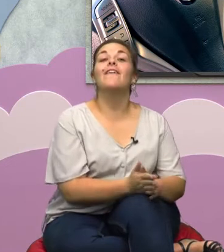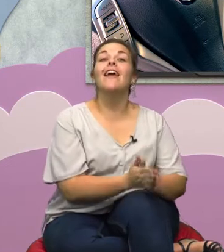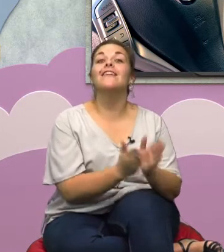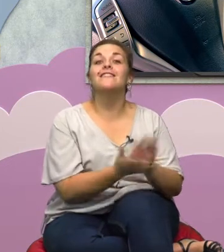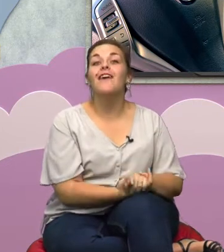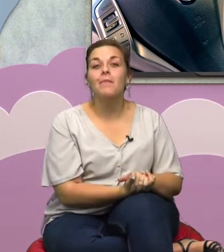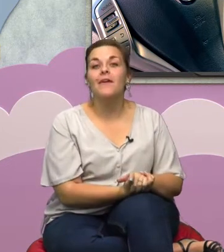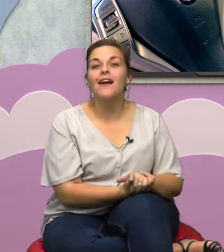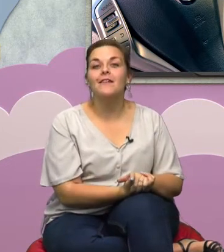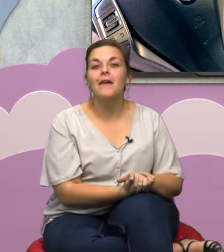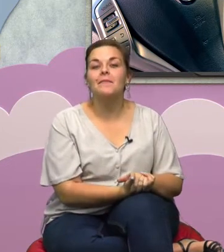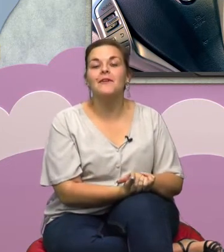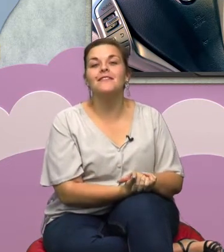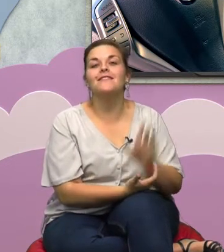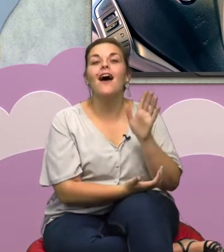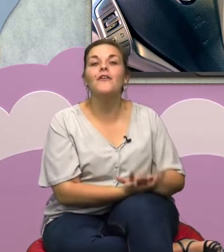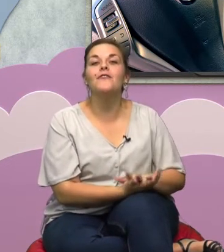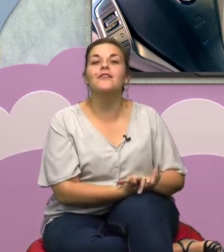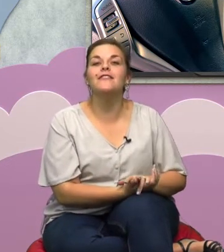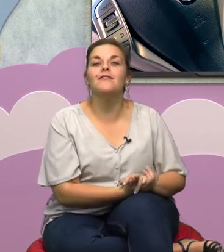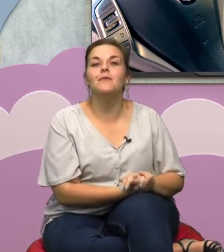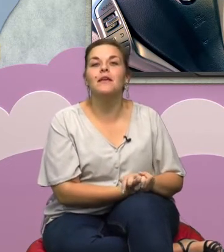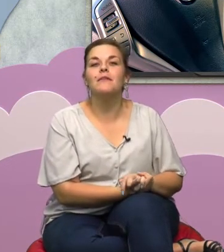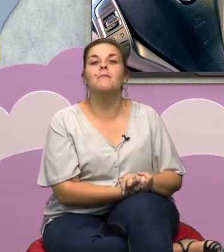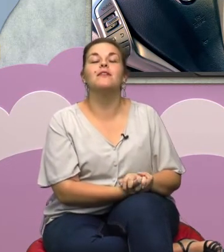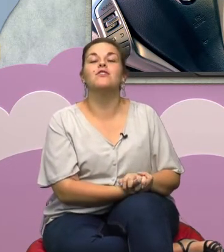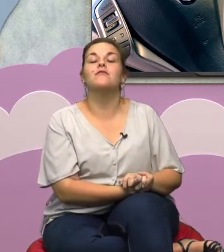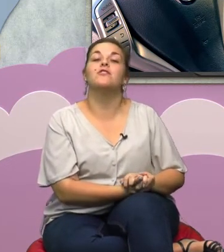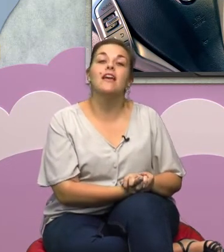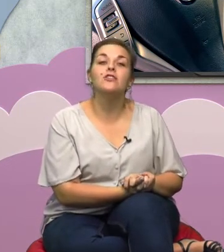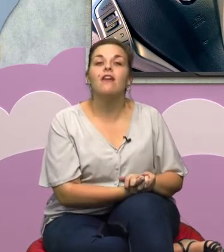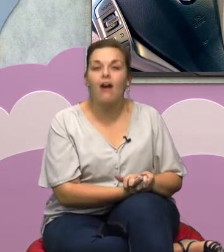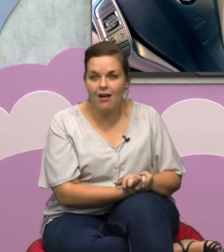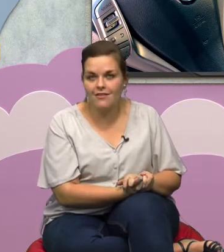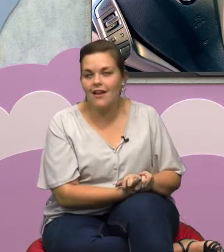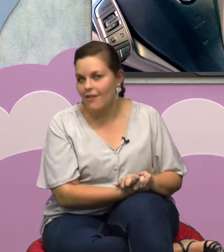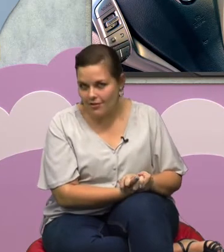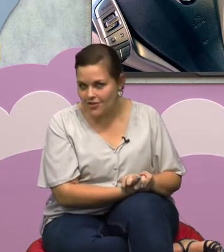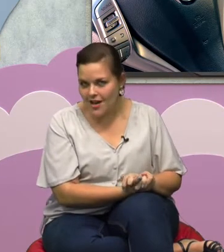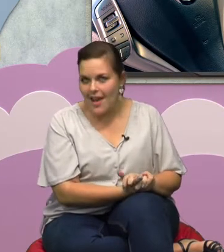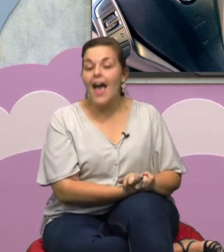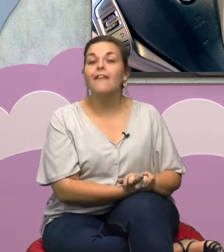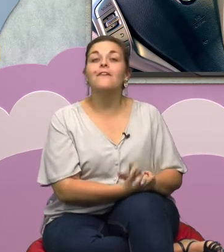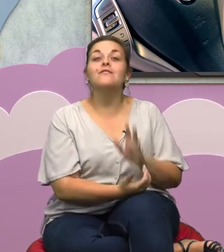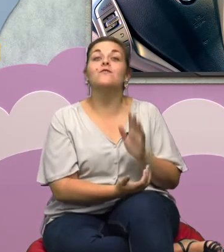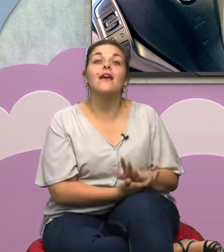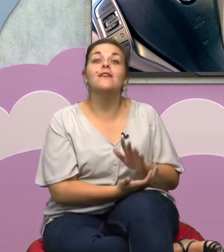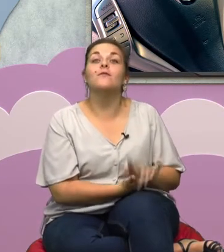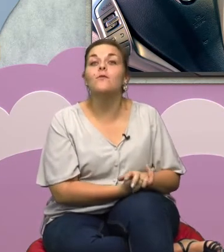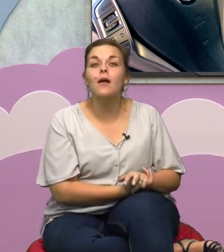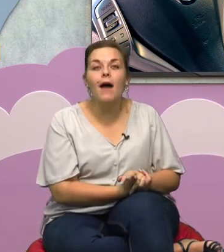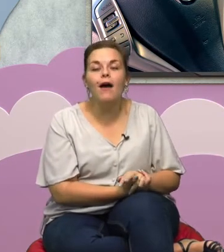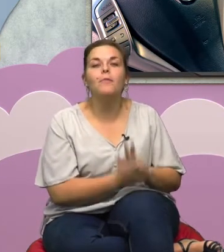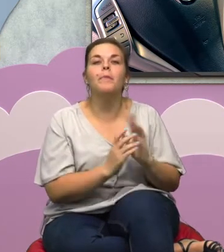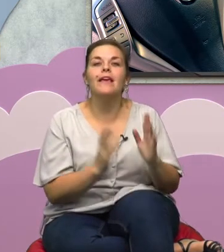We are so happy you guys are back because it's our road safety week with the Ministry of Education, Arts and Culture. And friends, today is